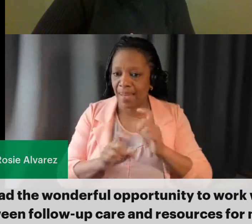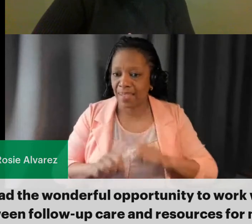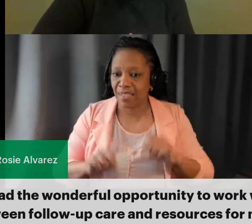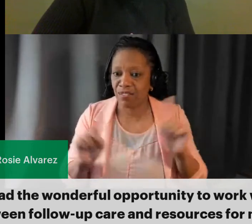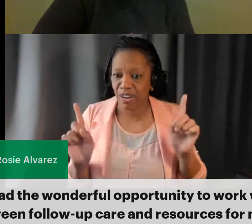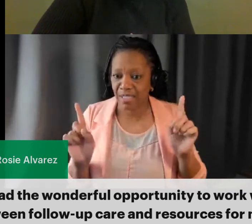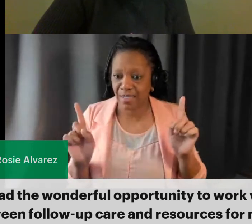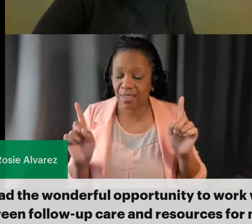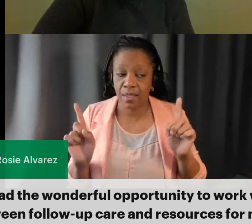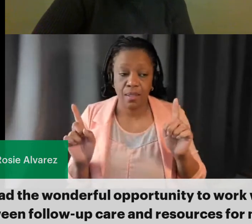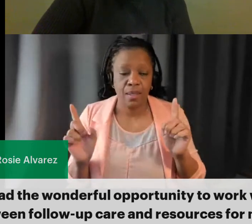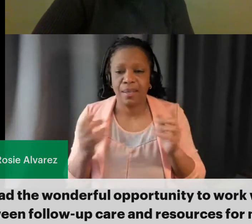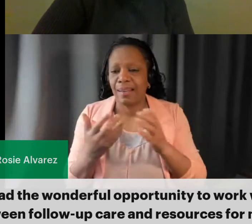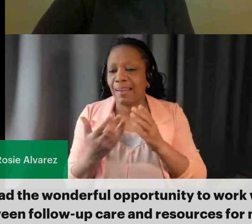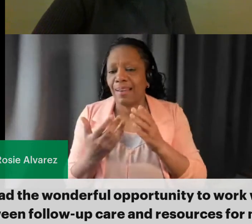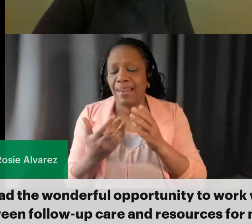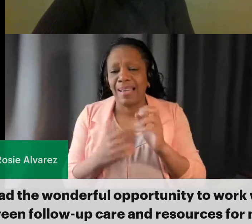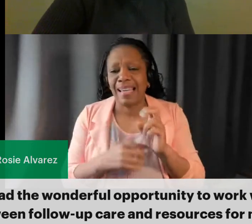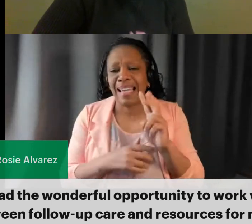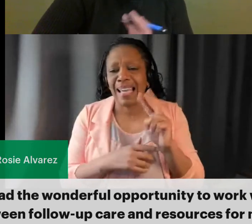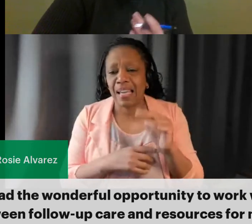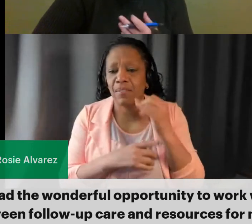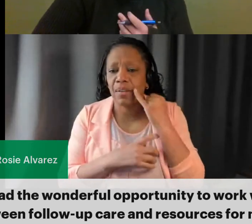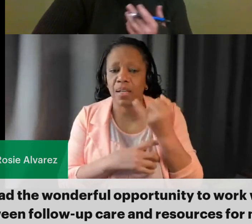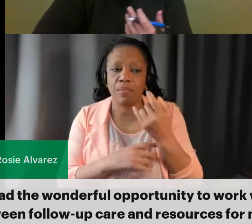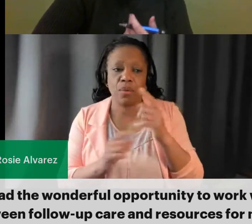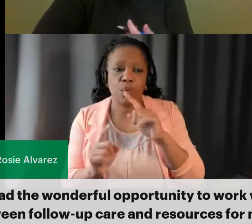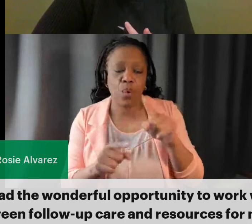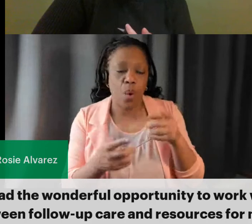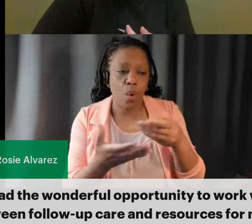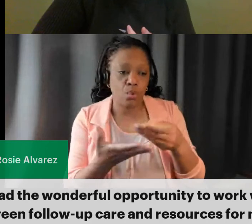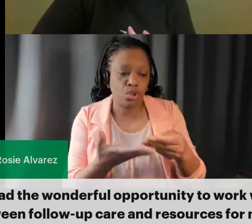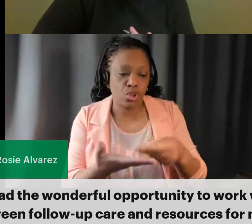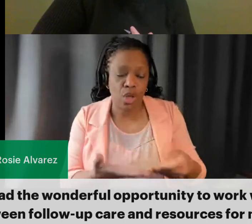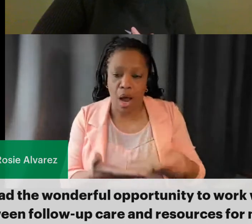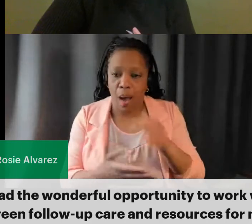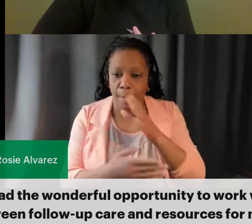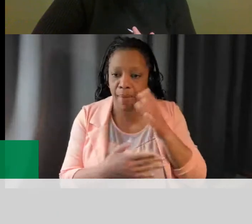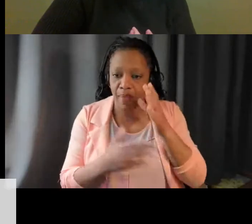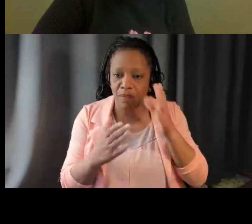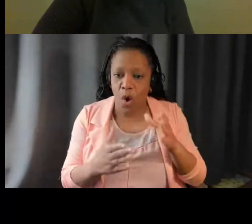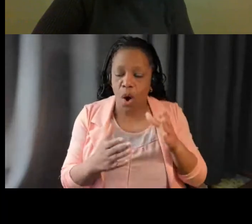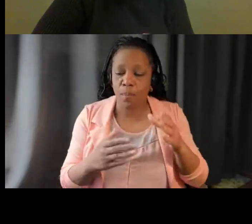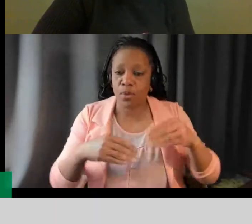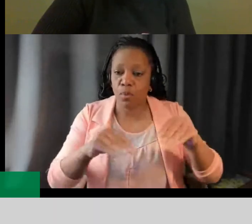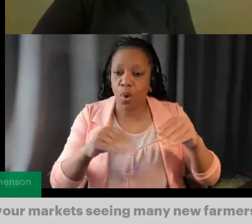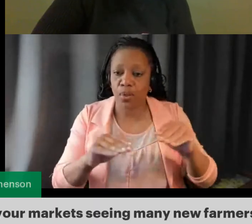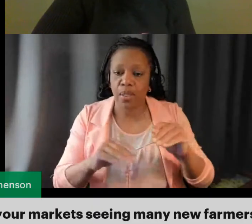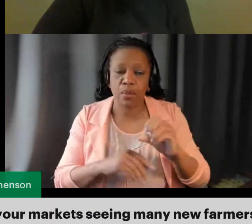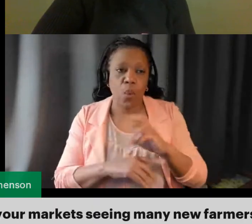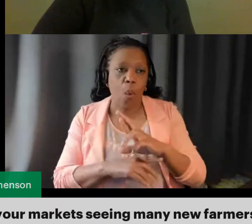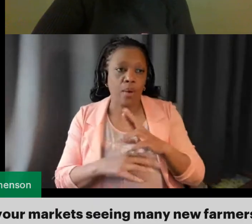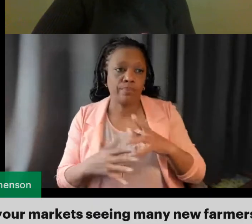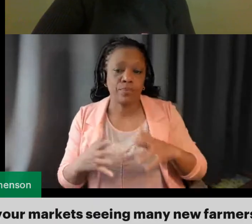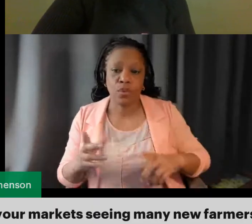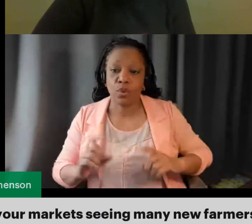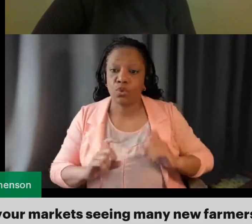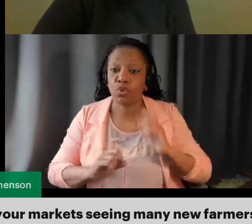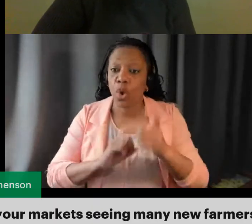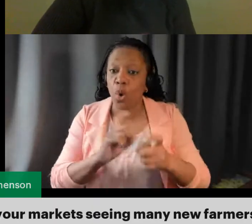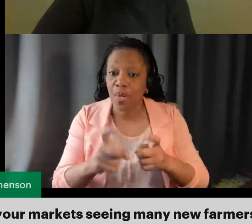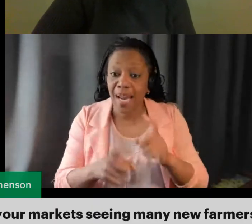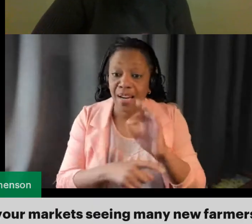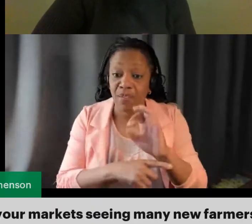make sure that those farmers can, some are so generous in donating food. If it's purchasing food from farmers